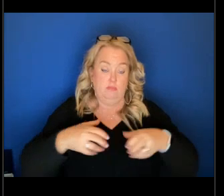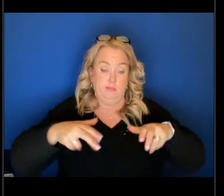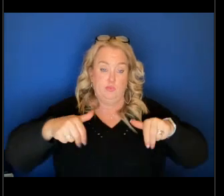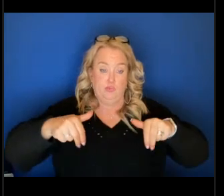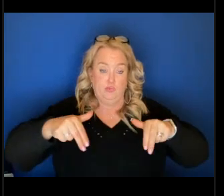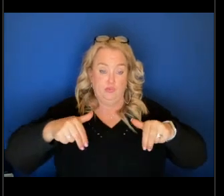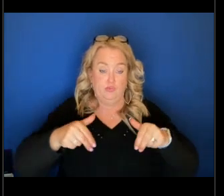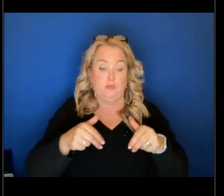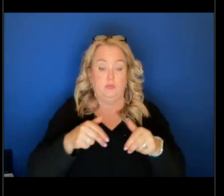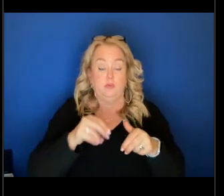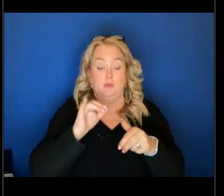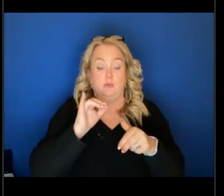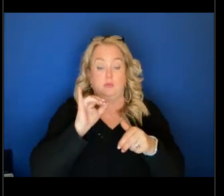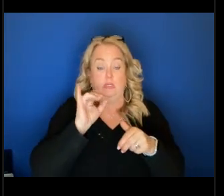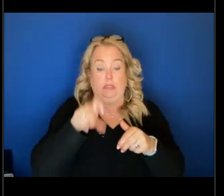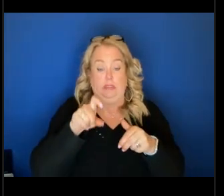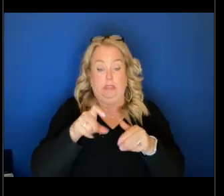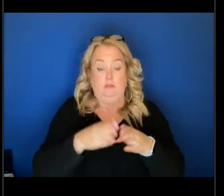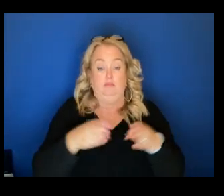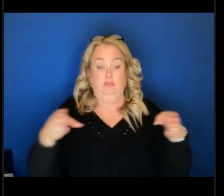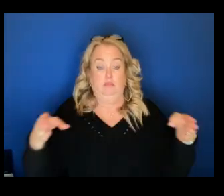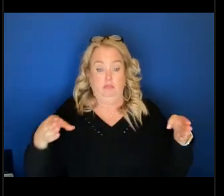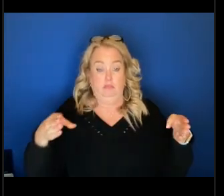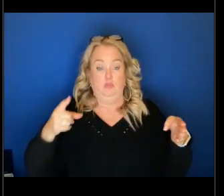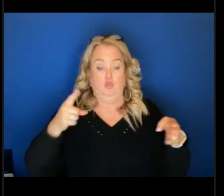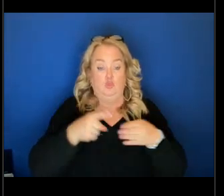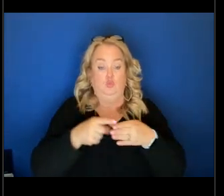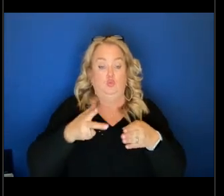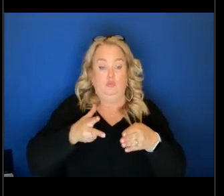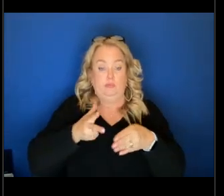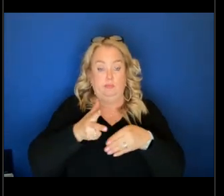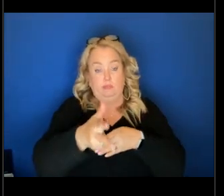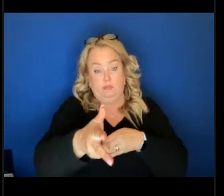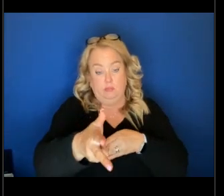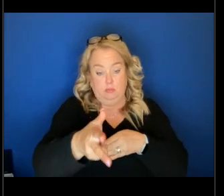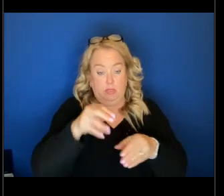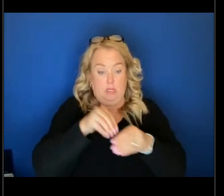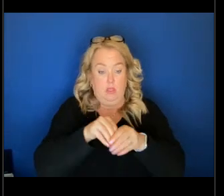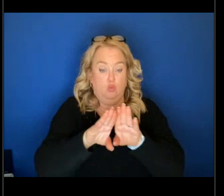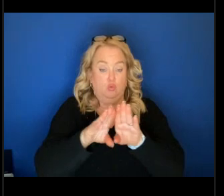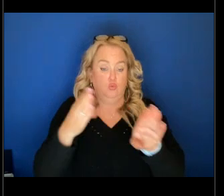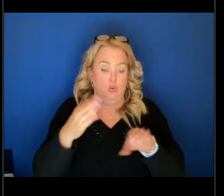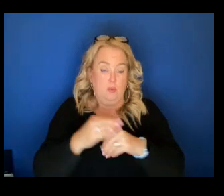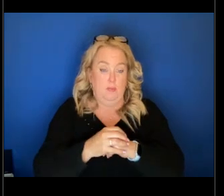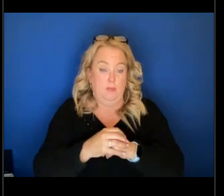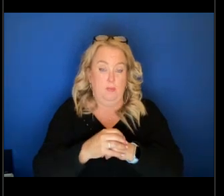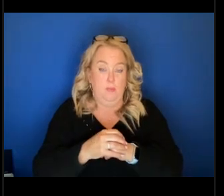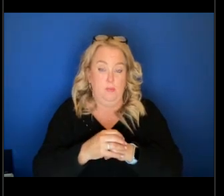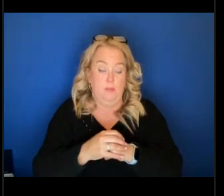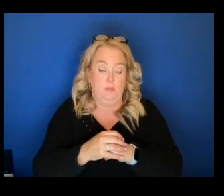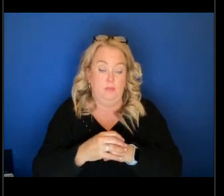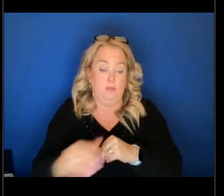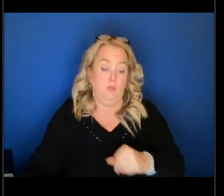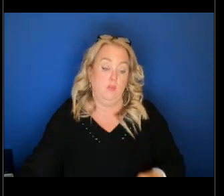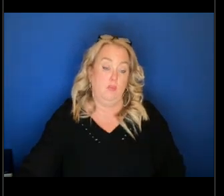the clearance needed to travel through the doorways within the dwelling environment.